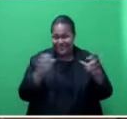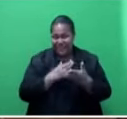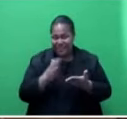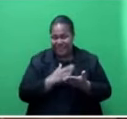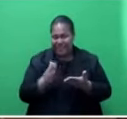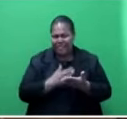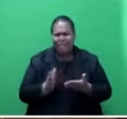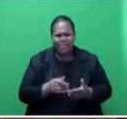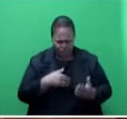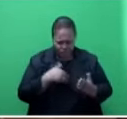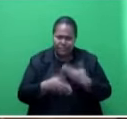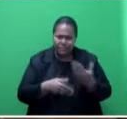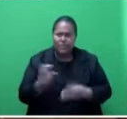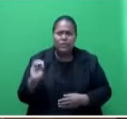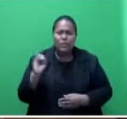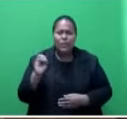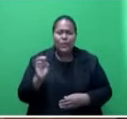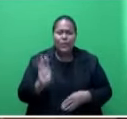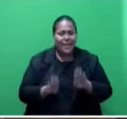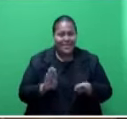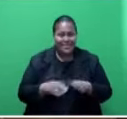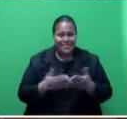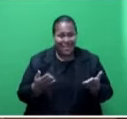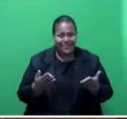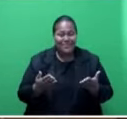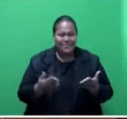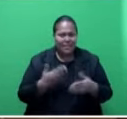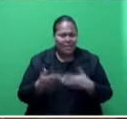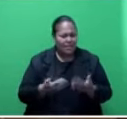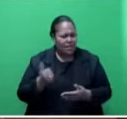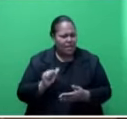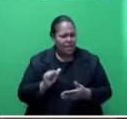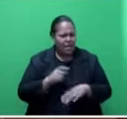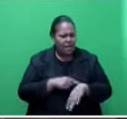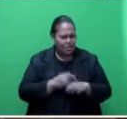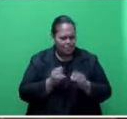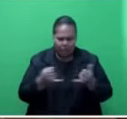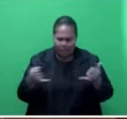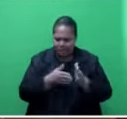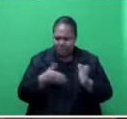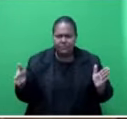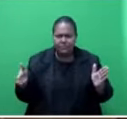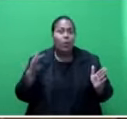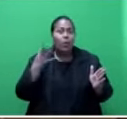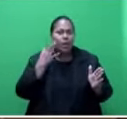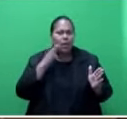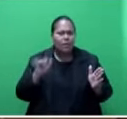of these zero balances. Are you looking at any timeline on when you attend